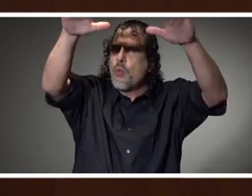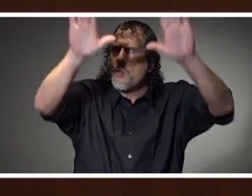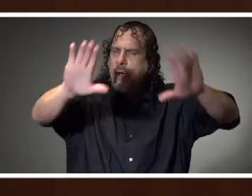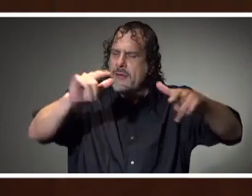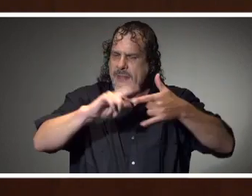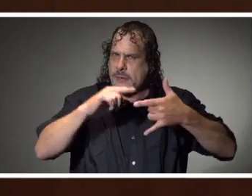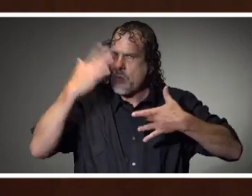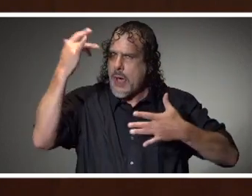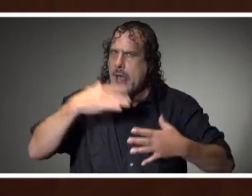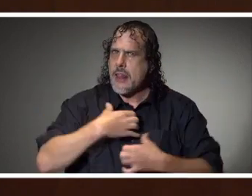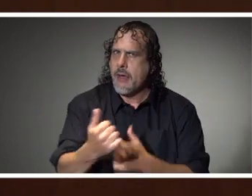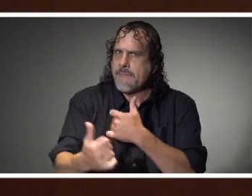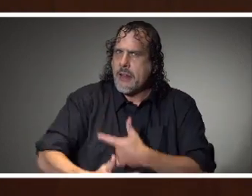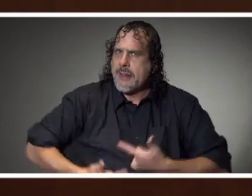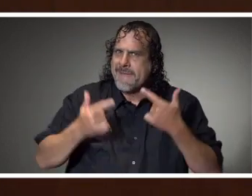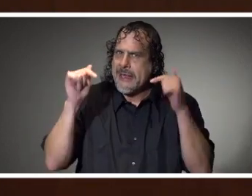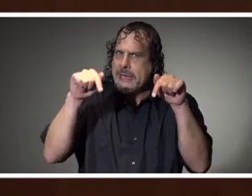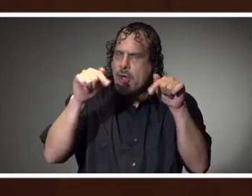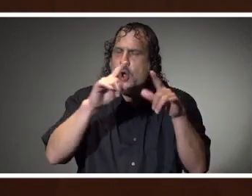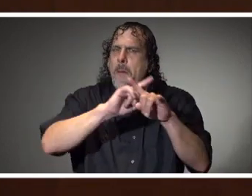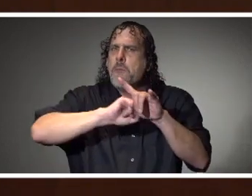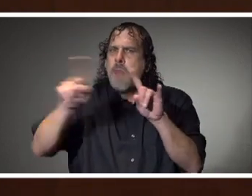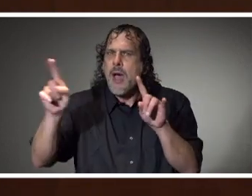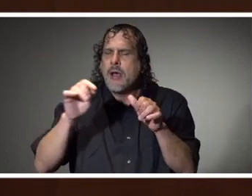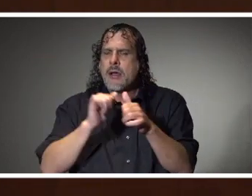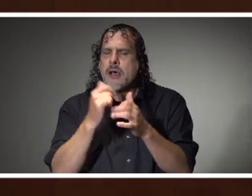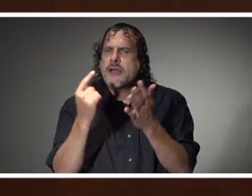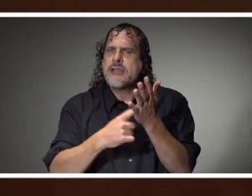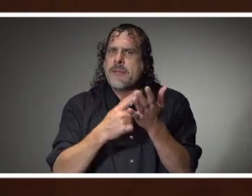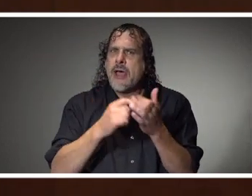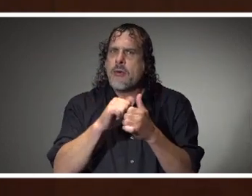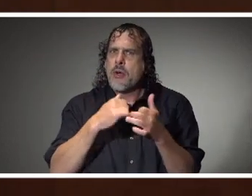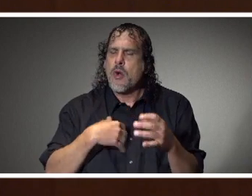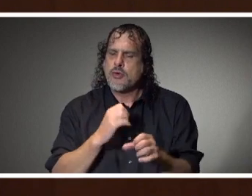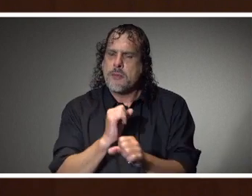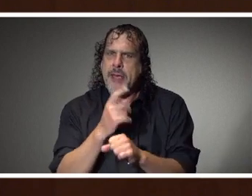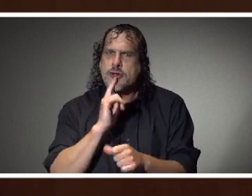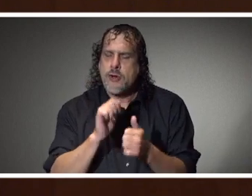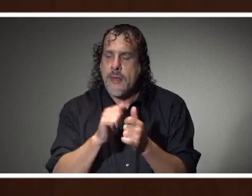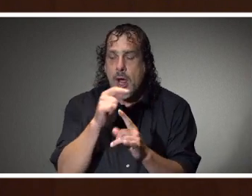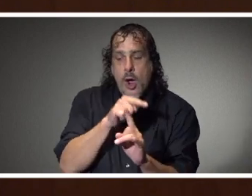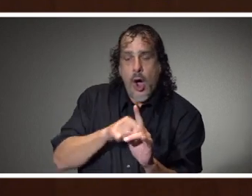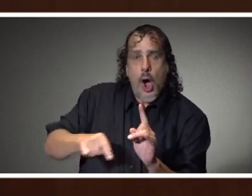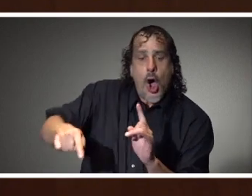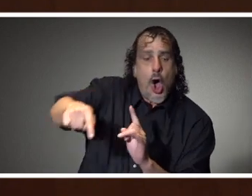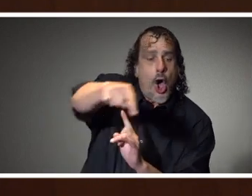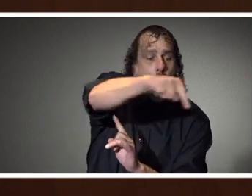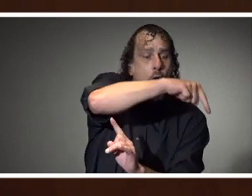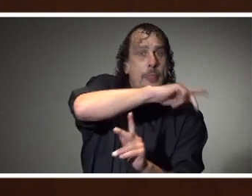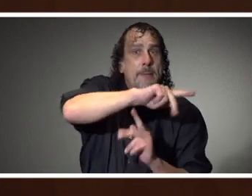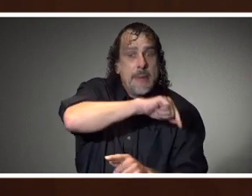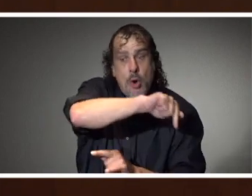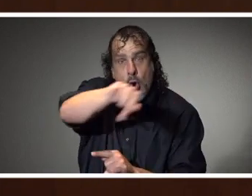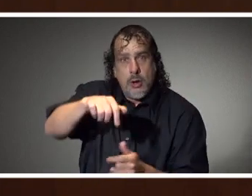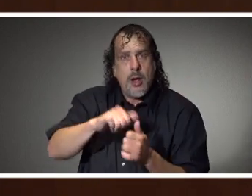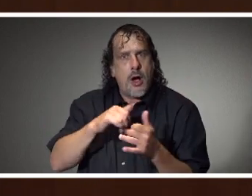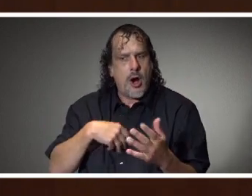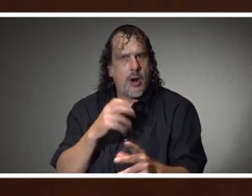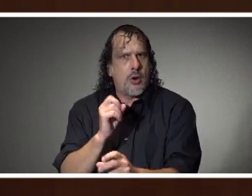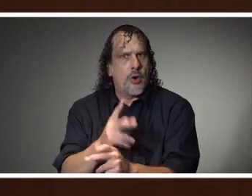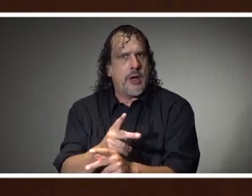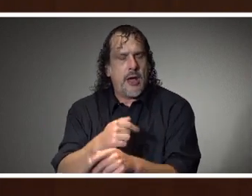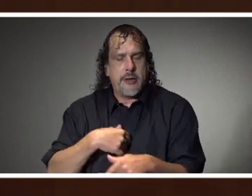here. But at the same time, sometimes we always want to make sure that everyone around us is okay, and we forget about taking